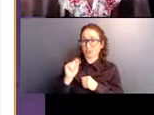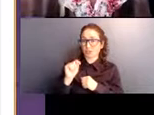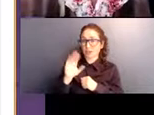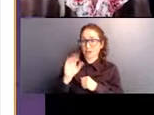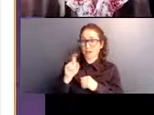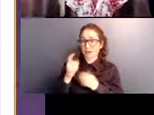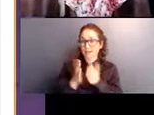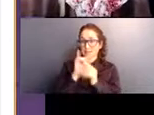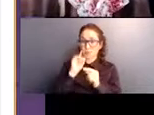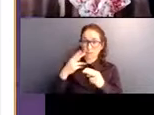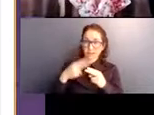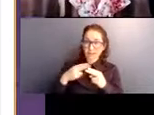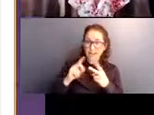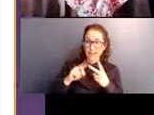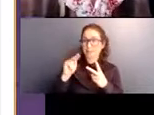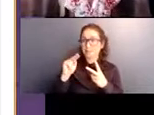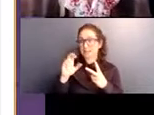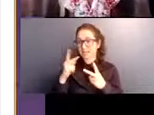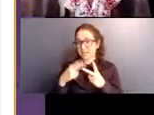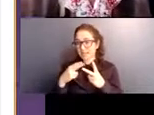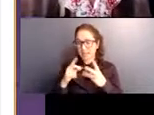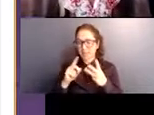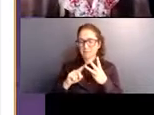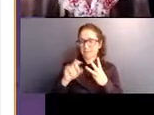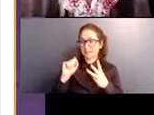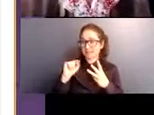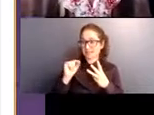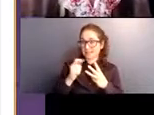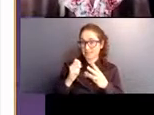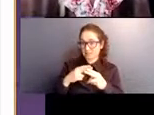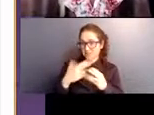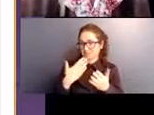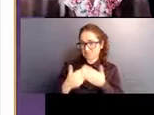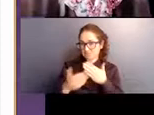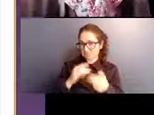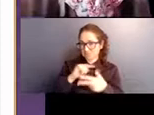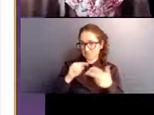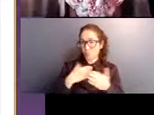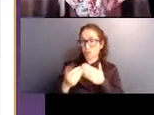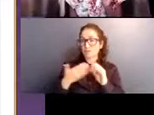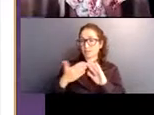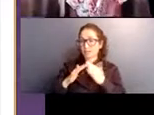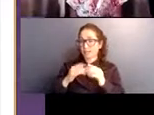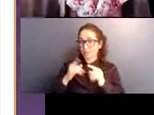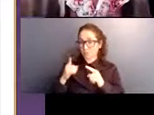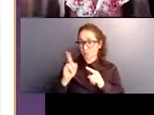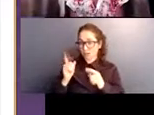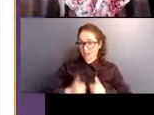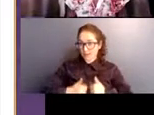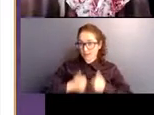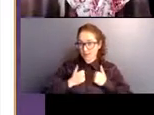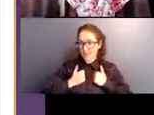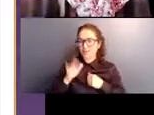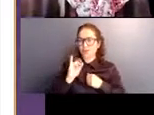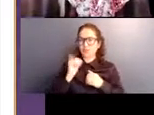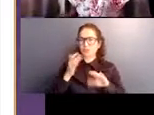name, nickname, or stage name if you're an artist, the city that you represent, and the song that gets your